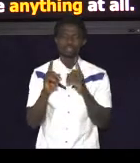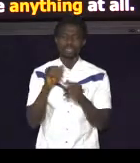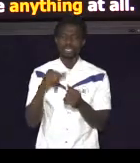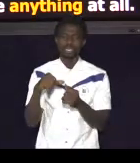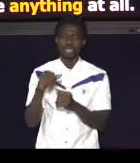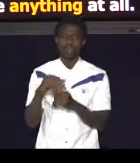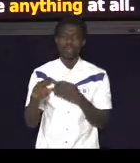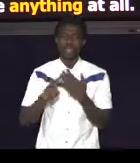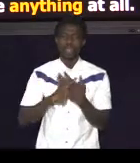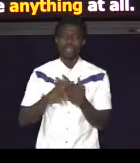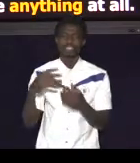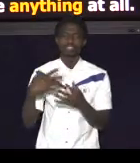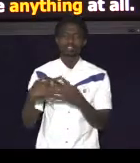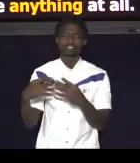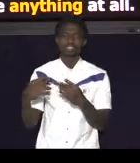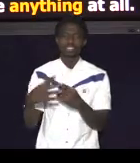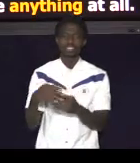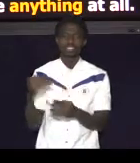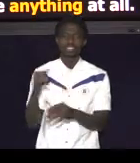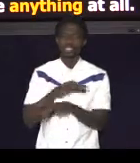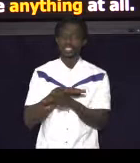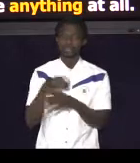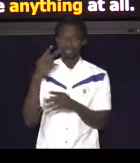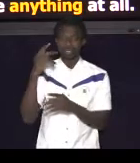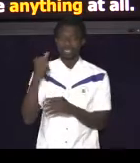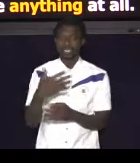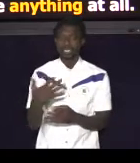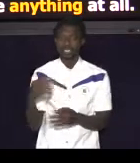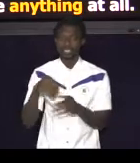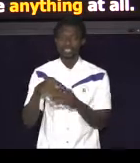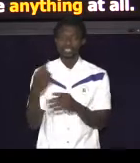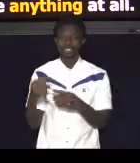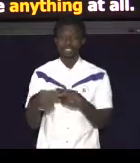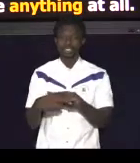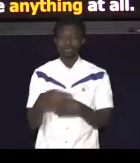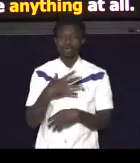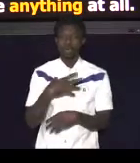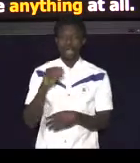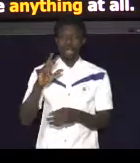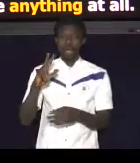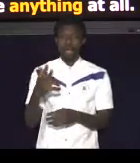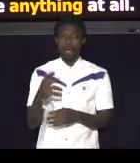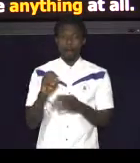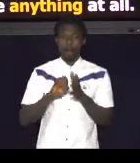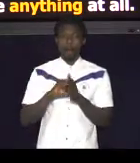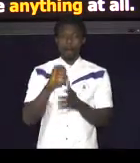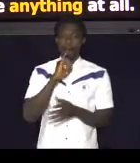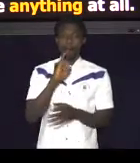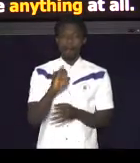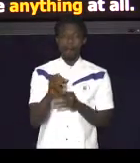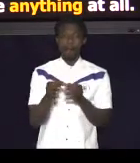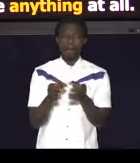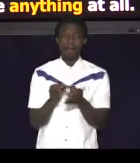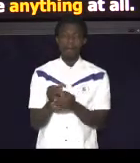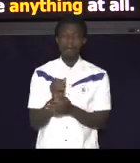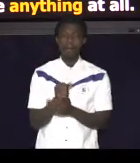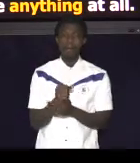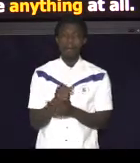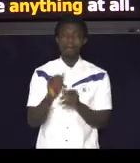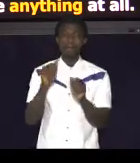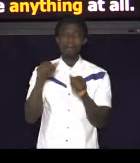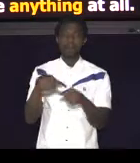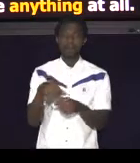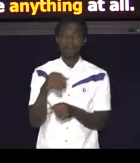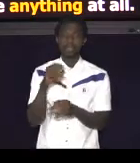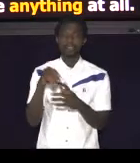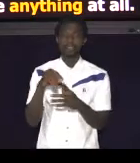about negative sentences. They didn't see anything in the room. And the third example is expressing possibility